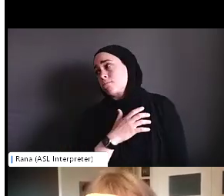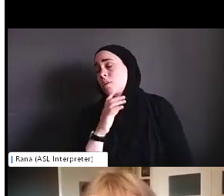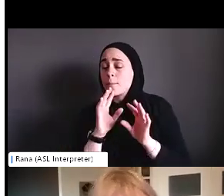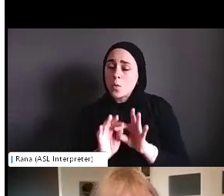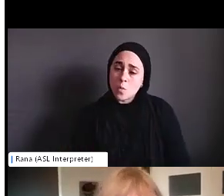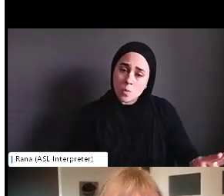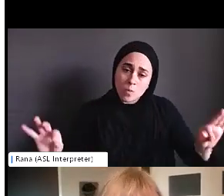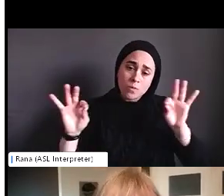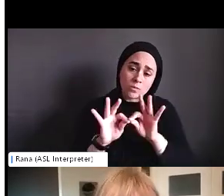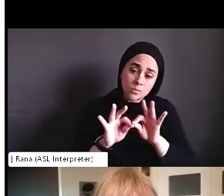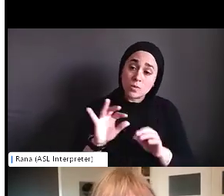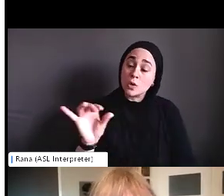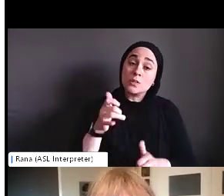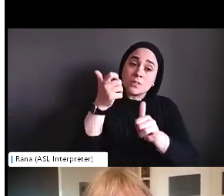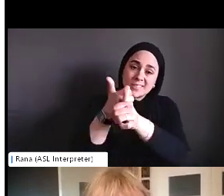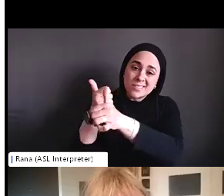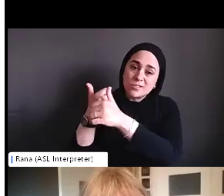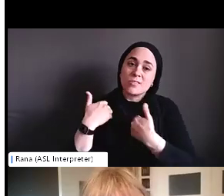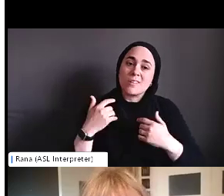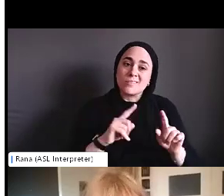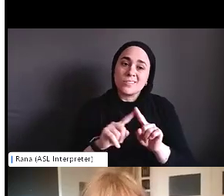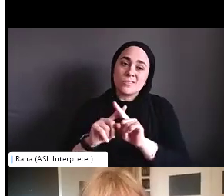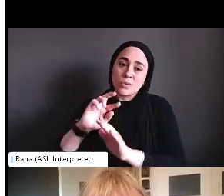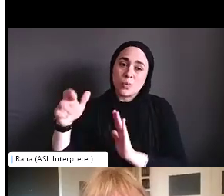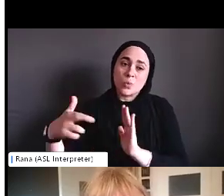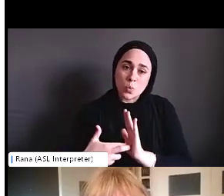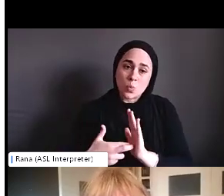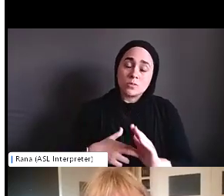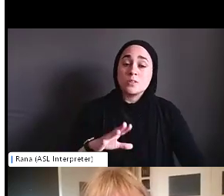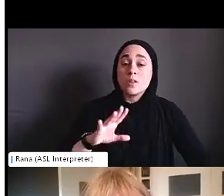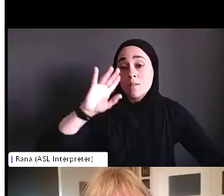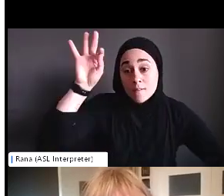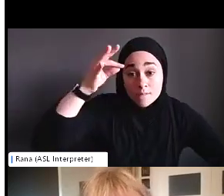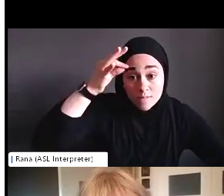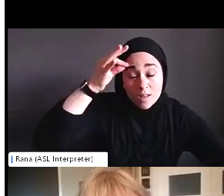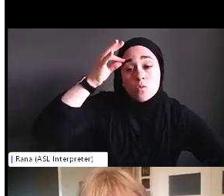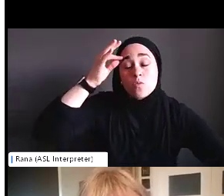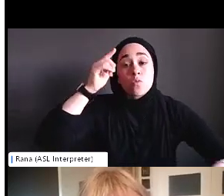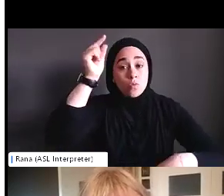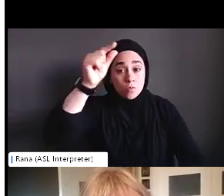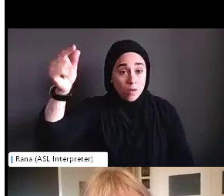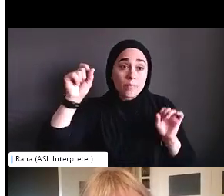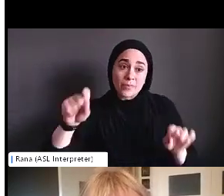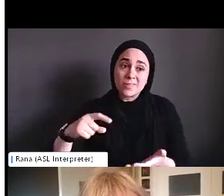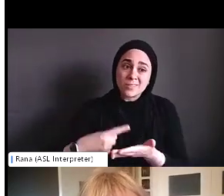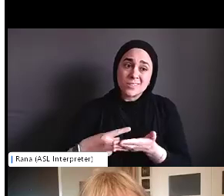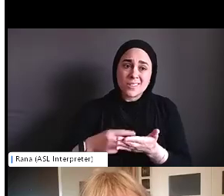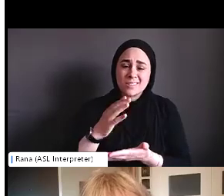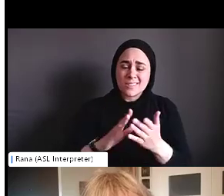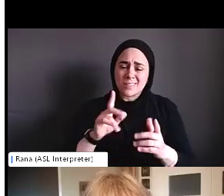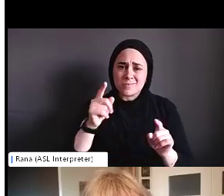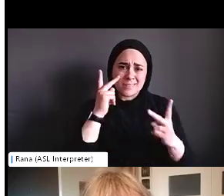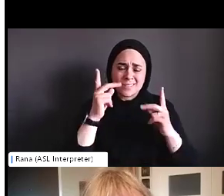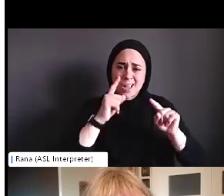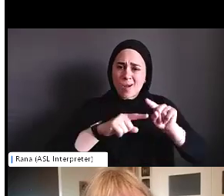they each also have different roles that they can play as well. So the federal government could address some of this disparity that we see,